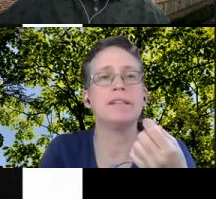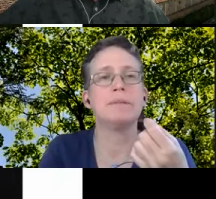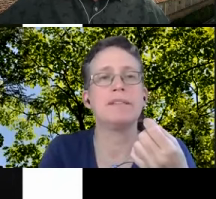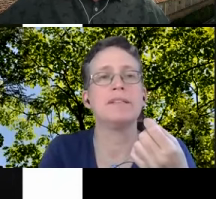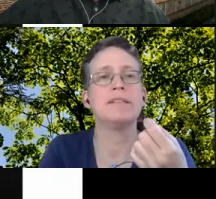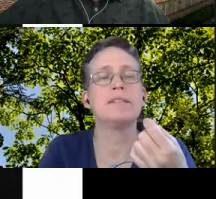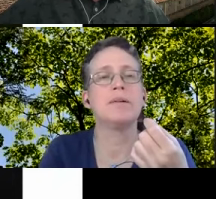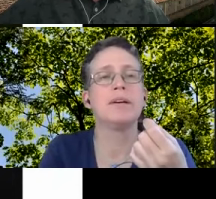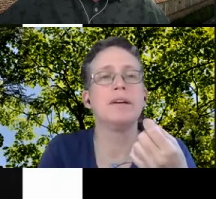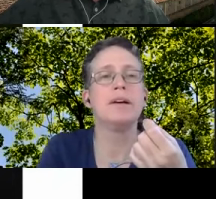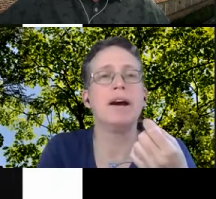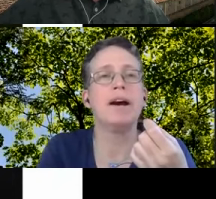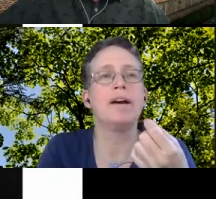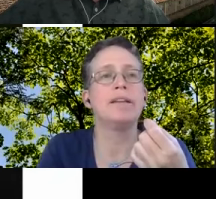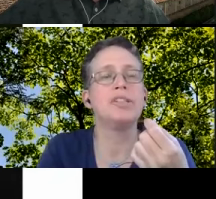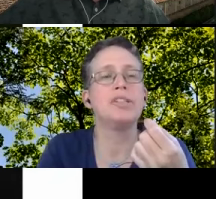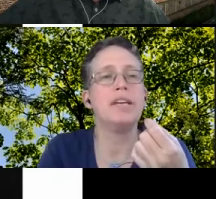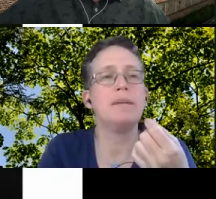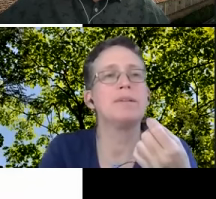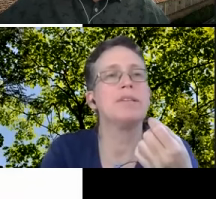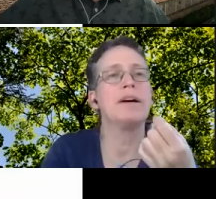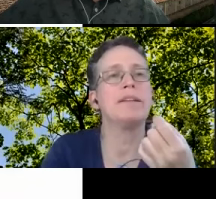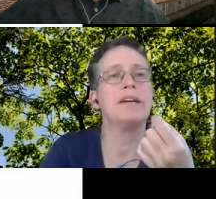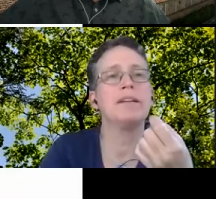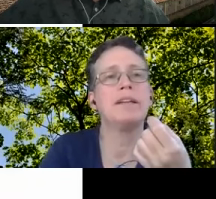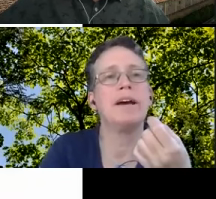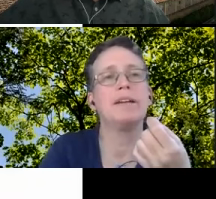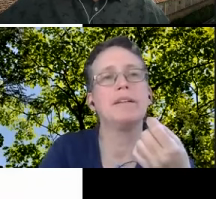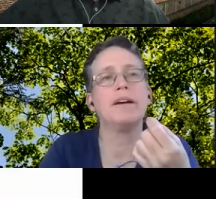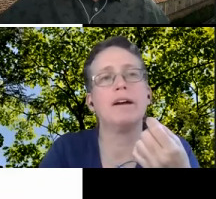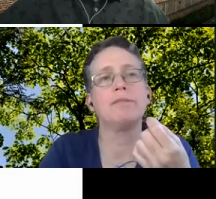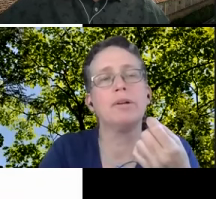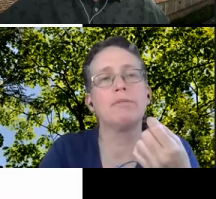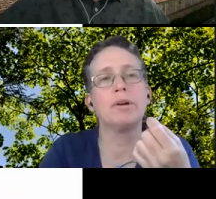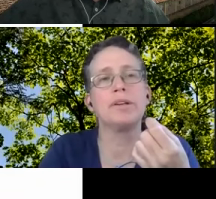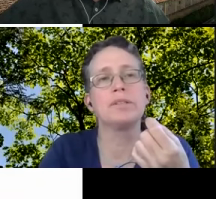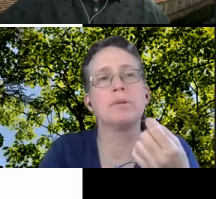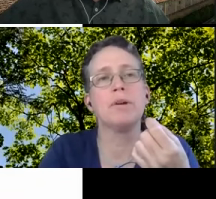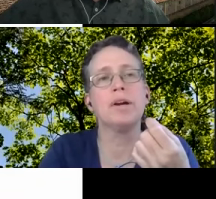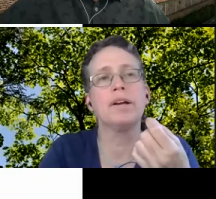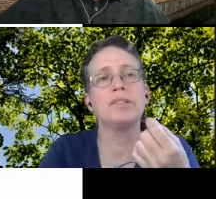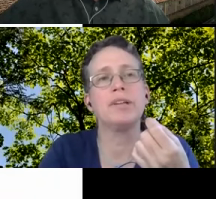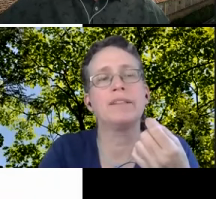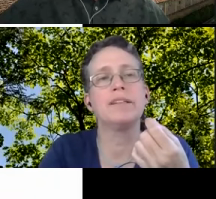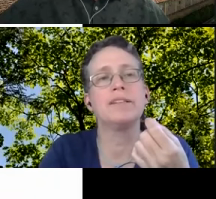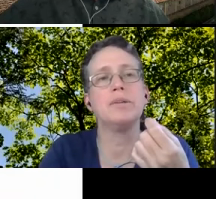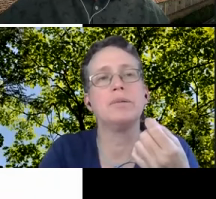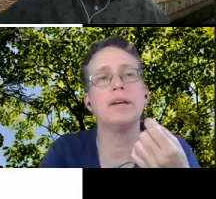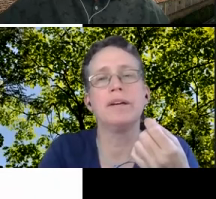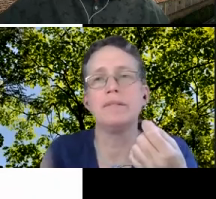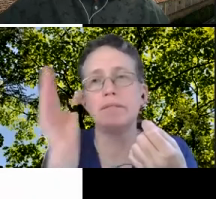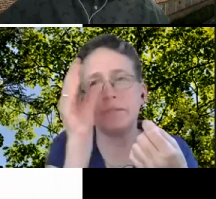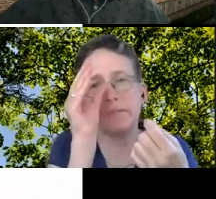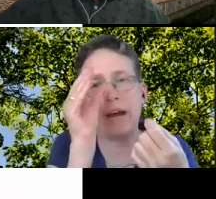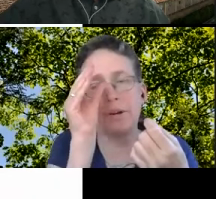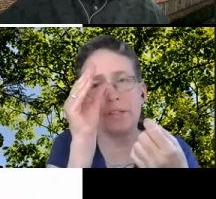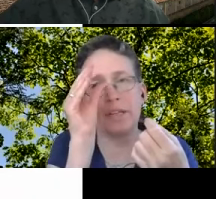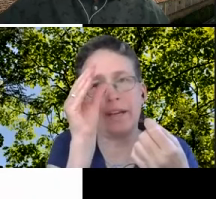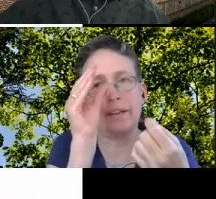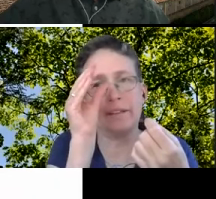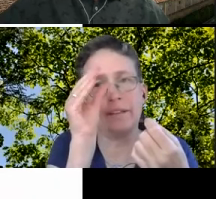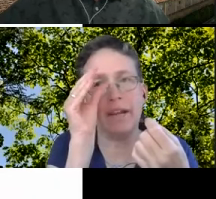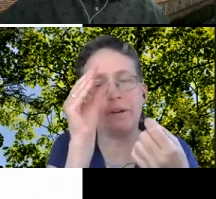we looked at these places. So the shape, turns out that florivores were more attracted to